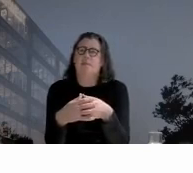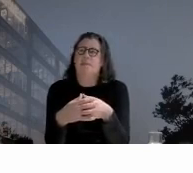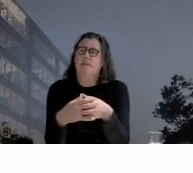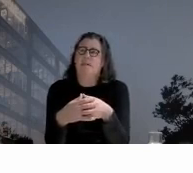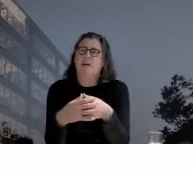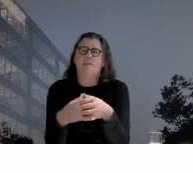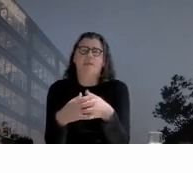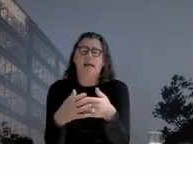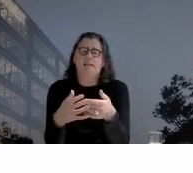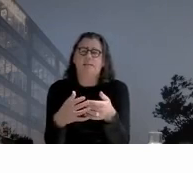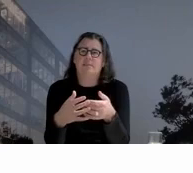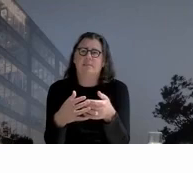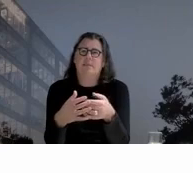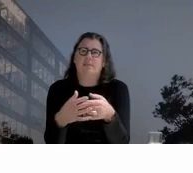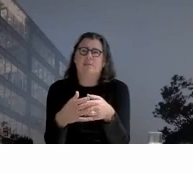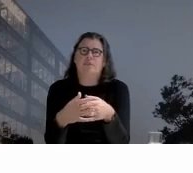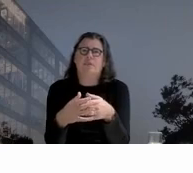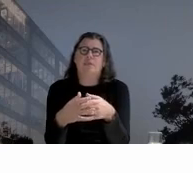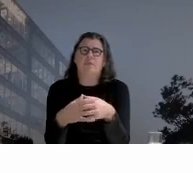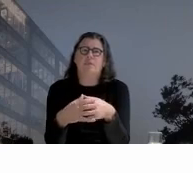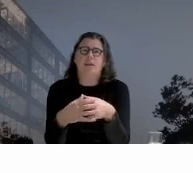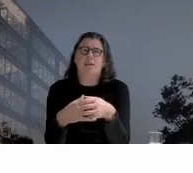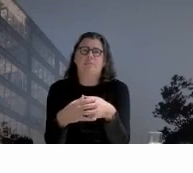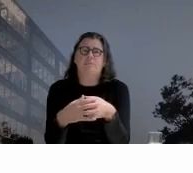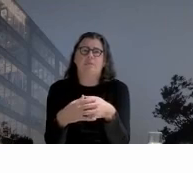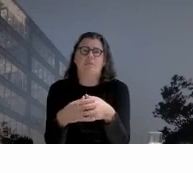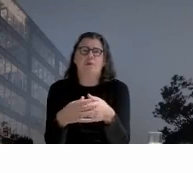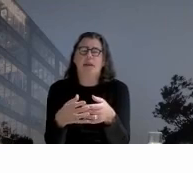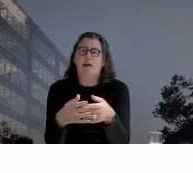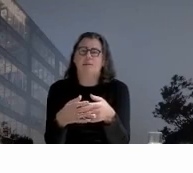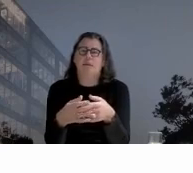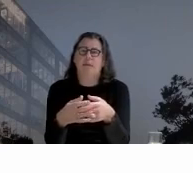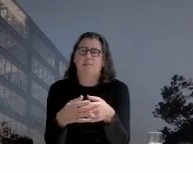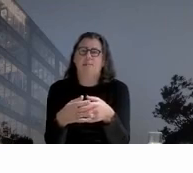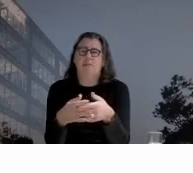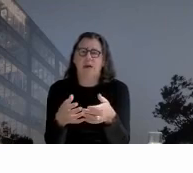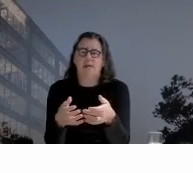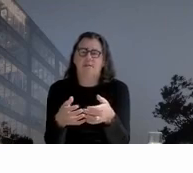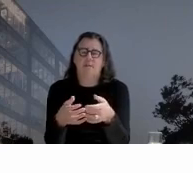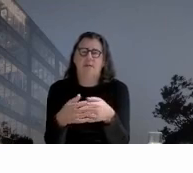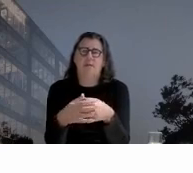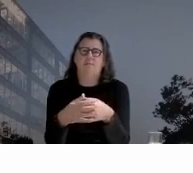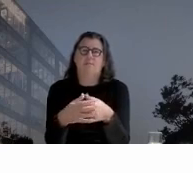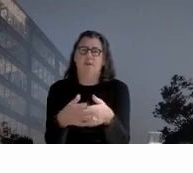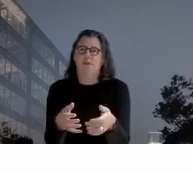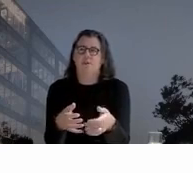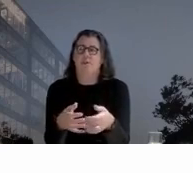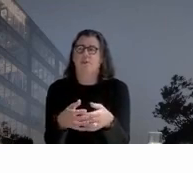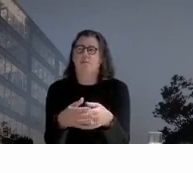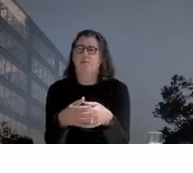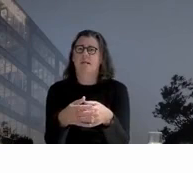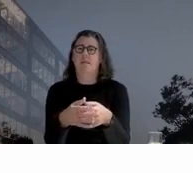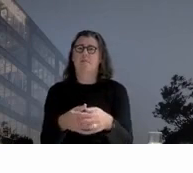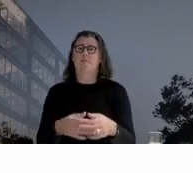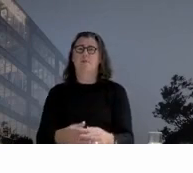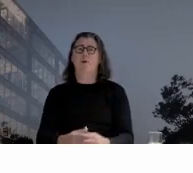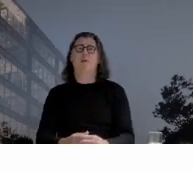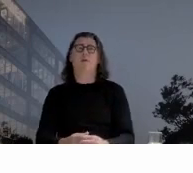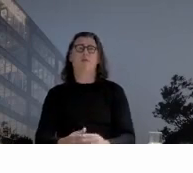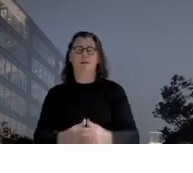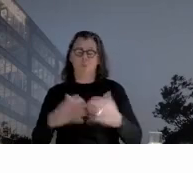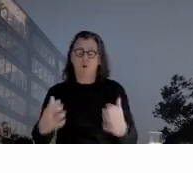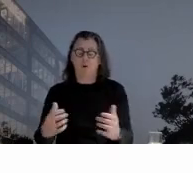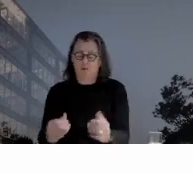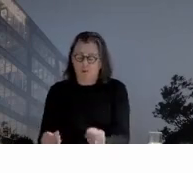position on the planet. Surely we would aim for more than that. We would aim to thrive. We would aim to flourish. We would aim